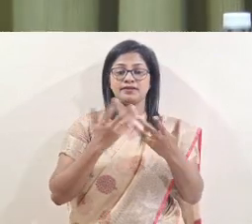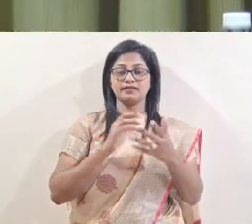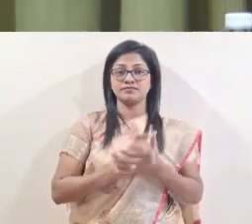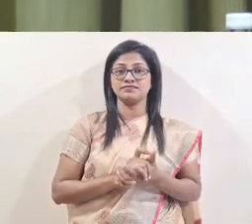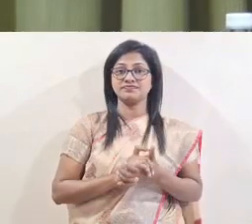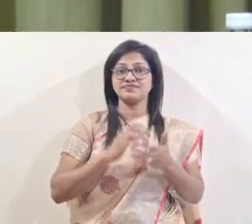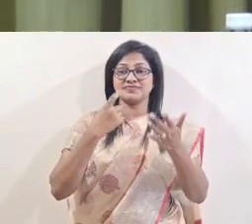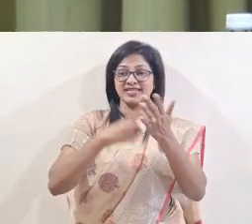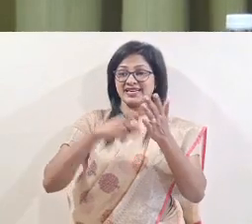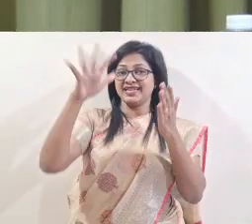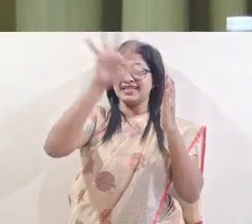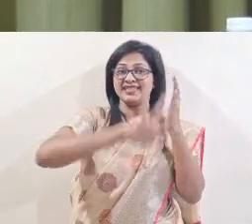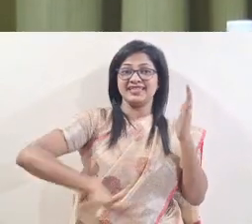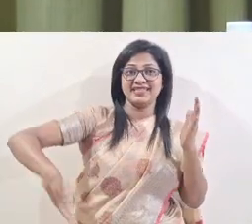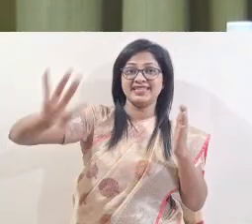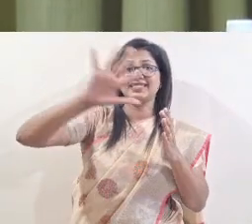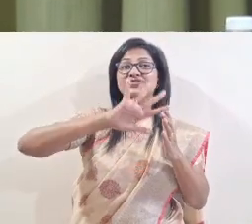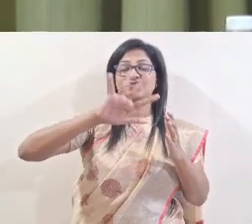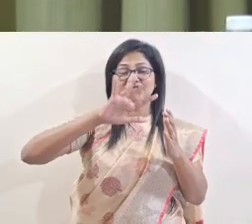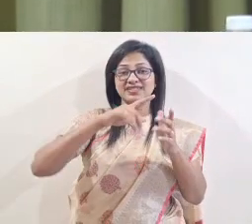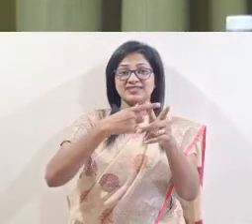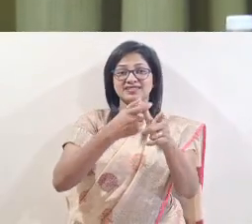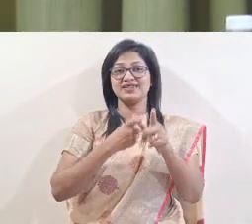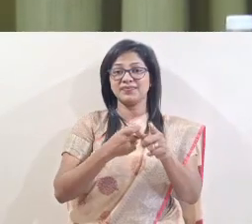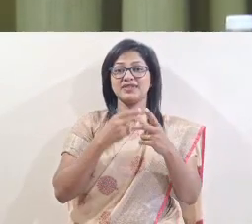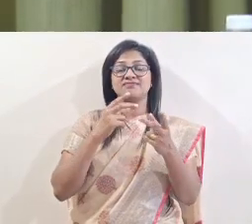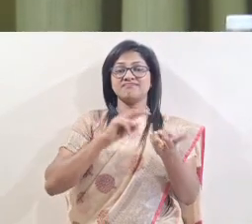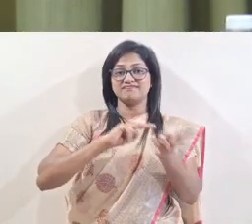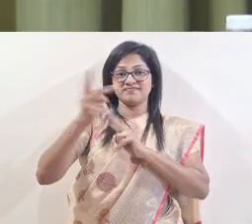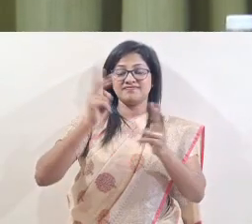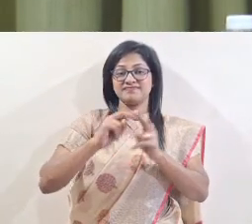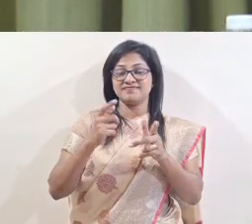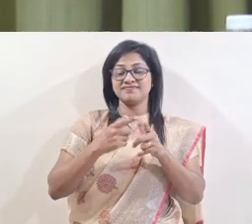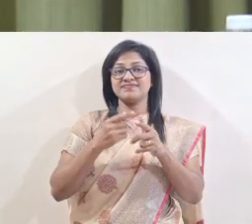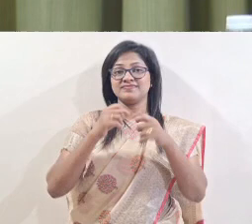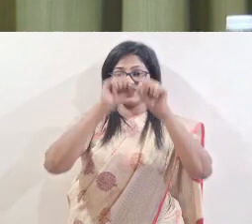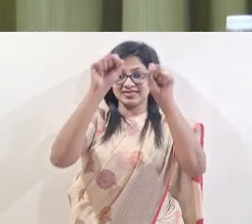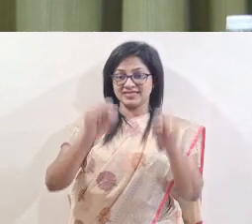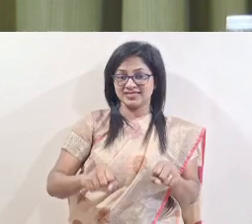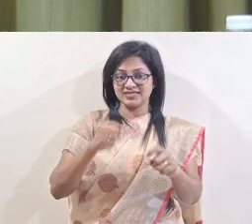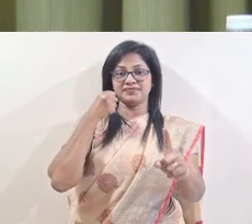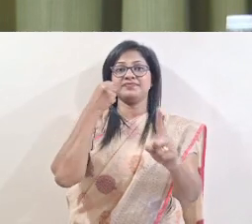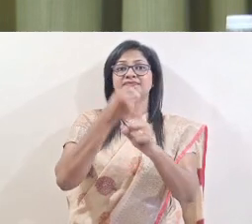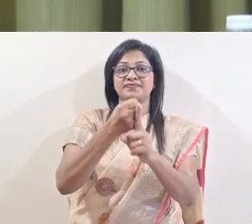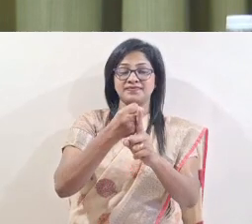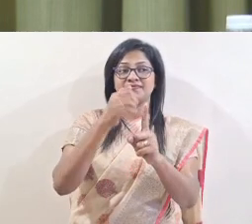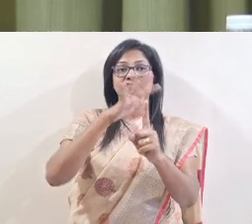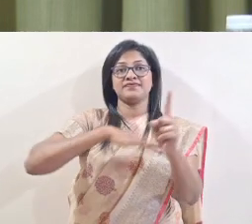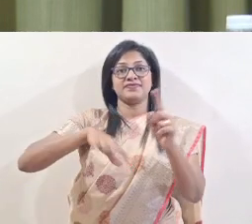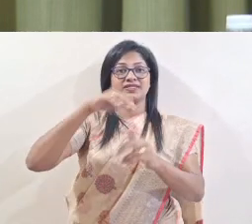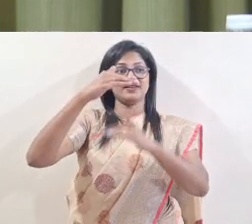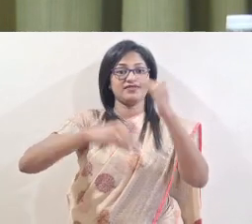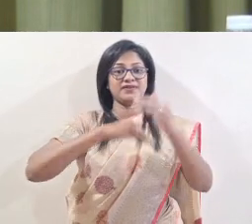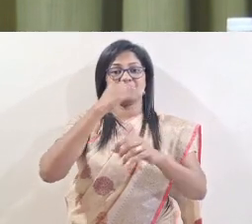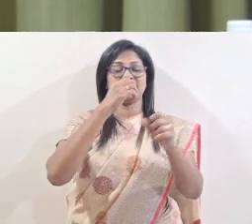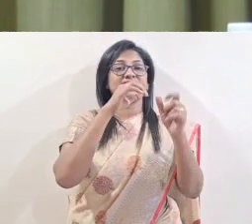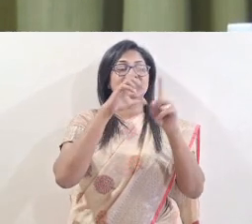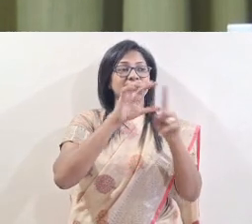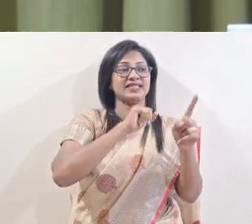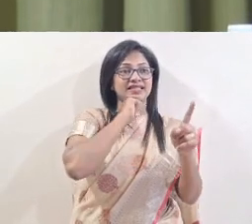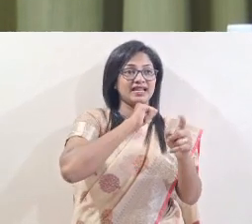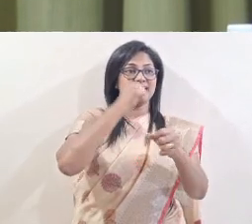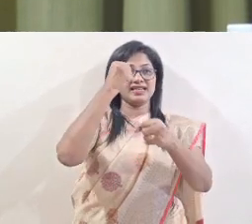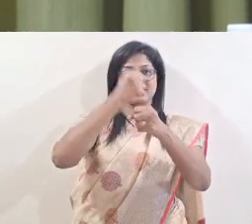rapid transit systems will impact the development along the Delhi Ghaziabad Meerut corridor,